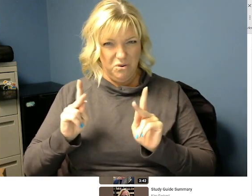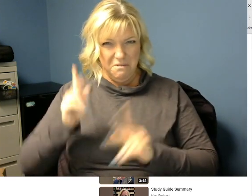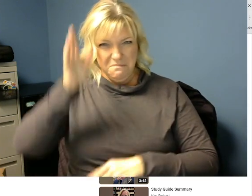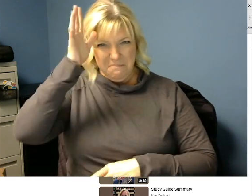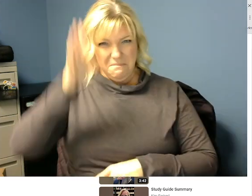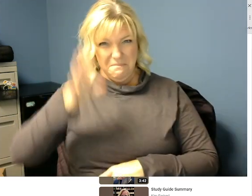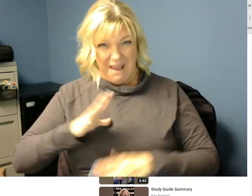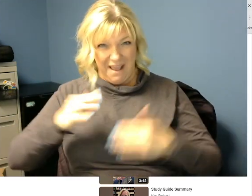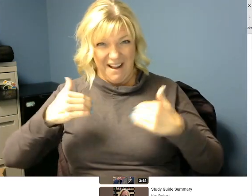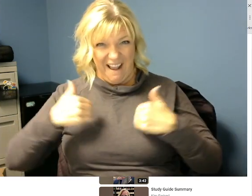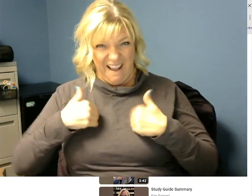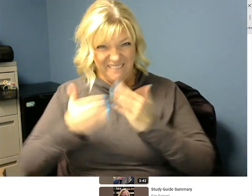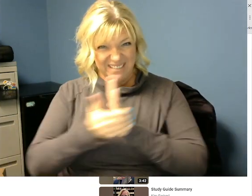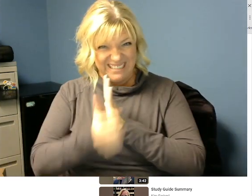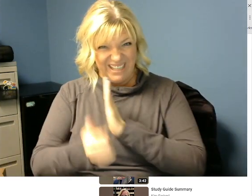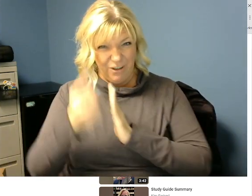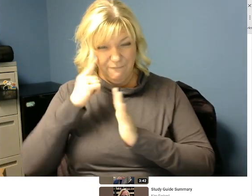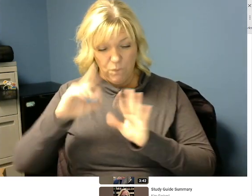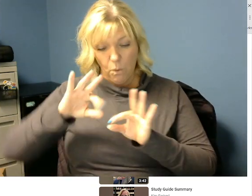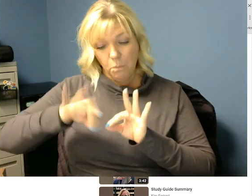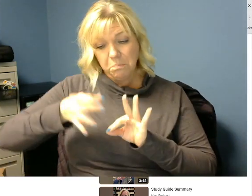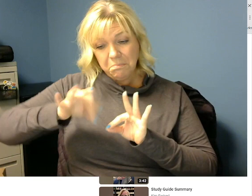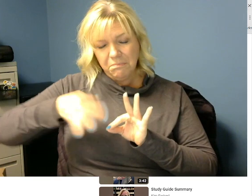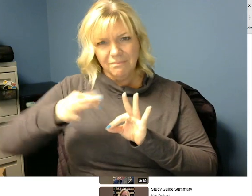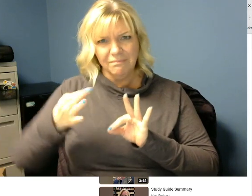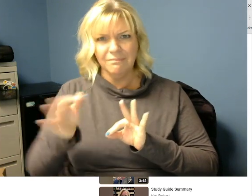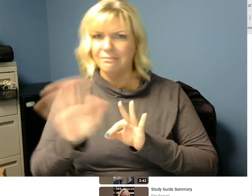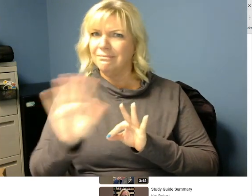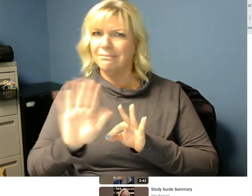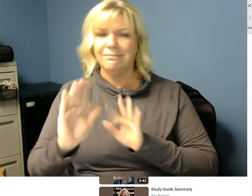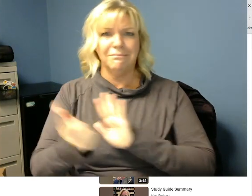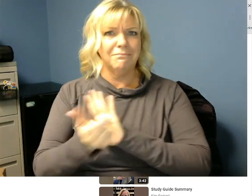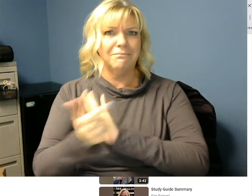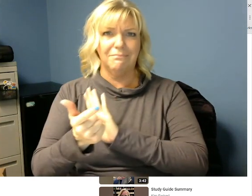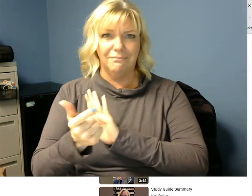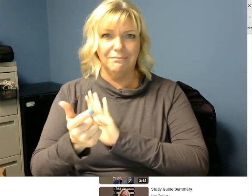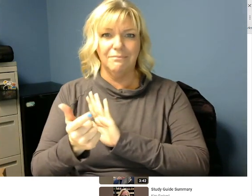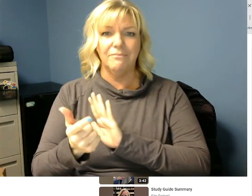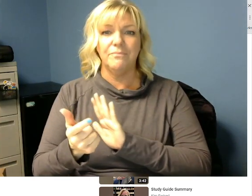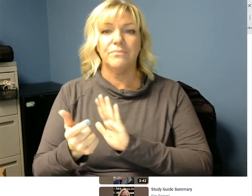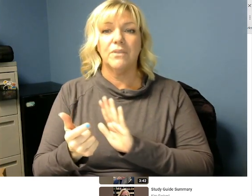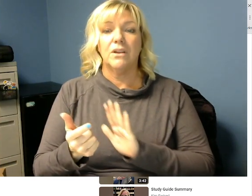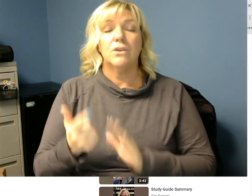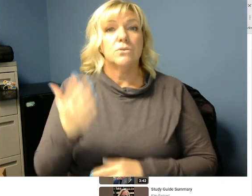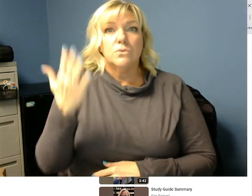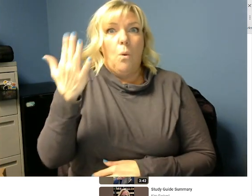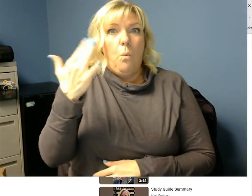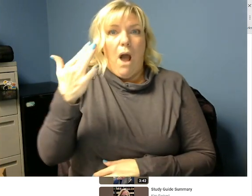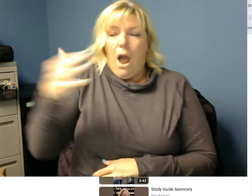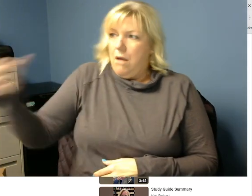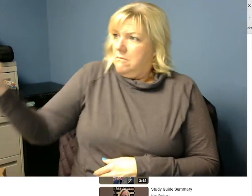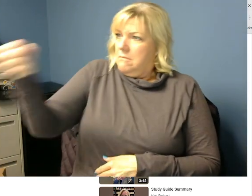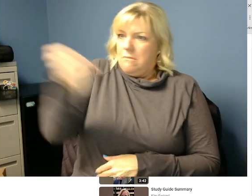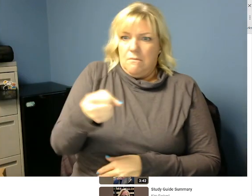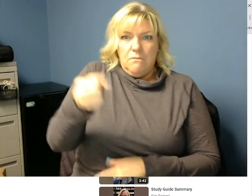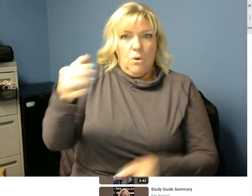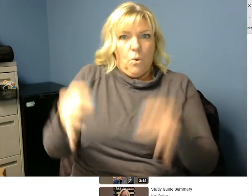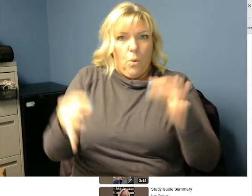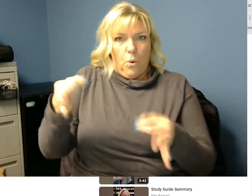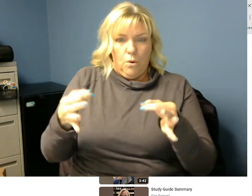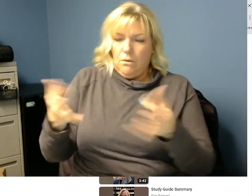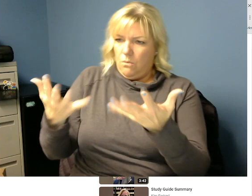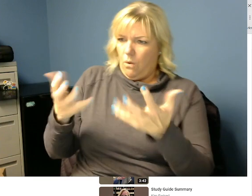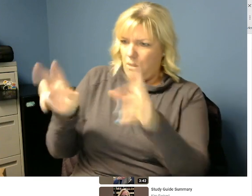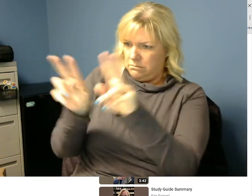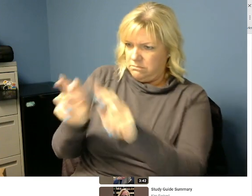man wouldn't have the skills of a woman. So the sole purpose to bring Hall into court is to determine whether Hall